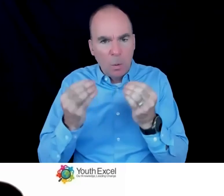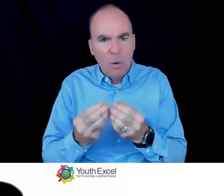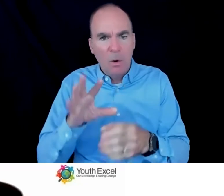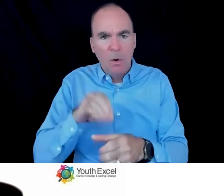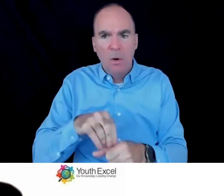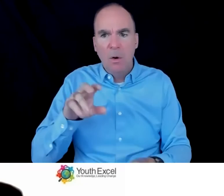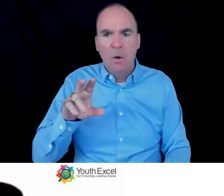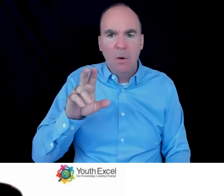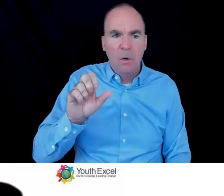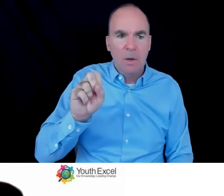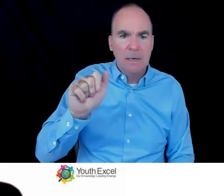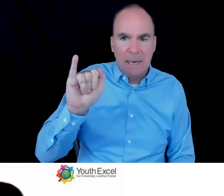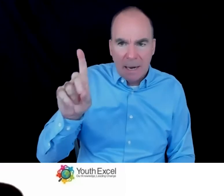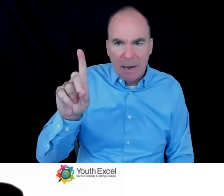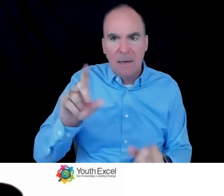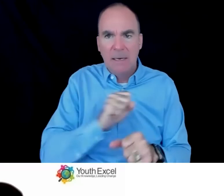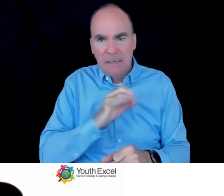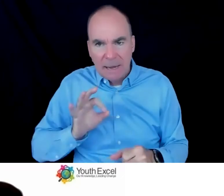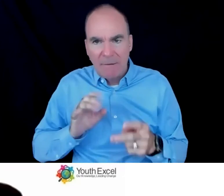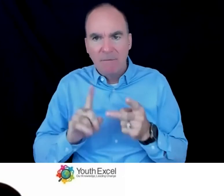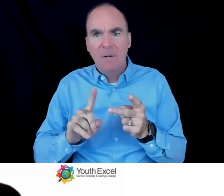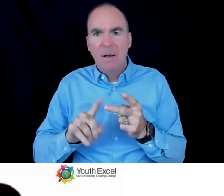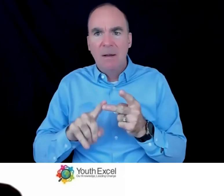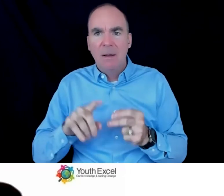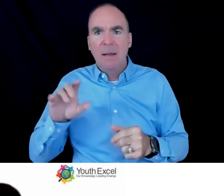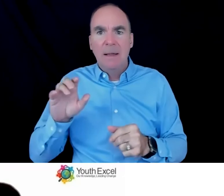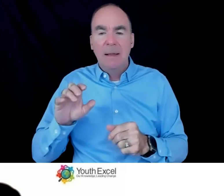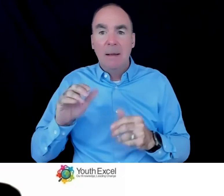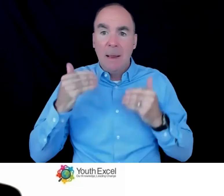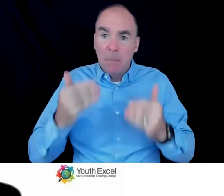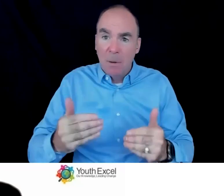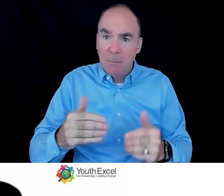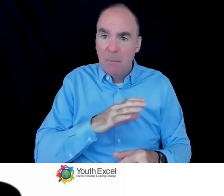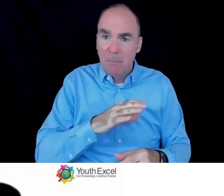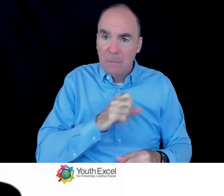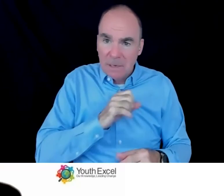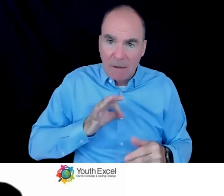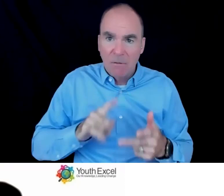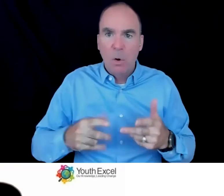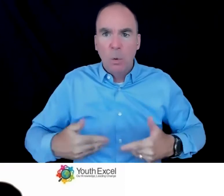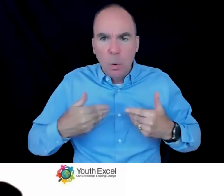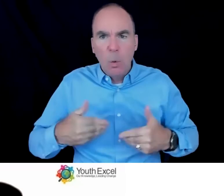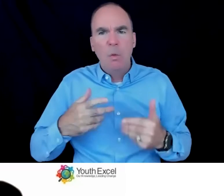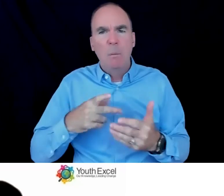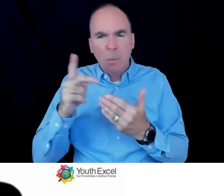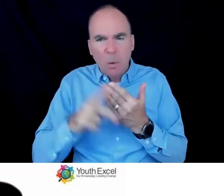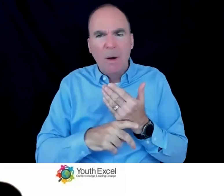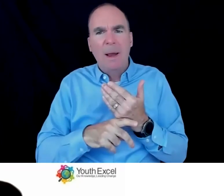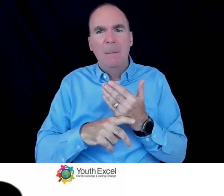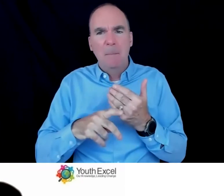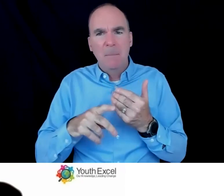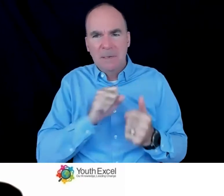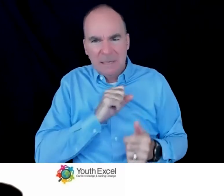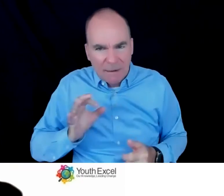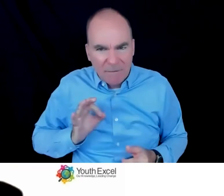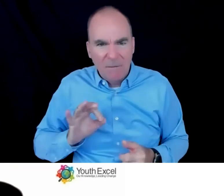USAID staff, USAID implementing partners, organization implementing youth programs, amongst others. We've also, as I said,